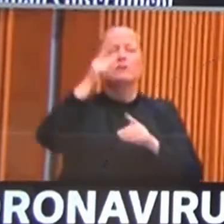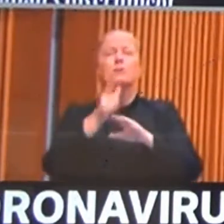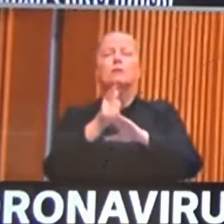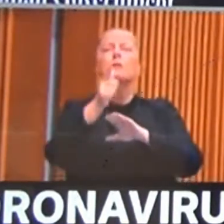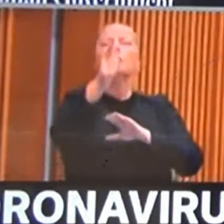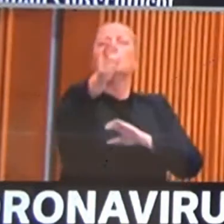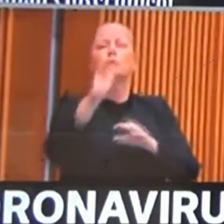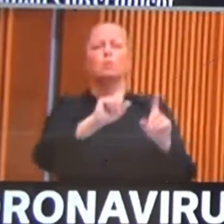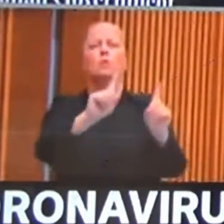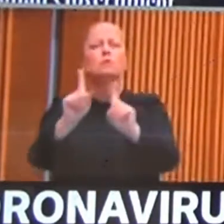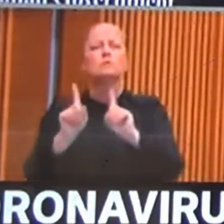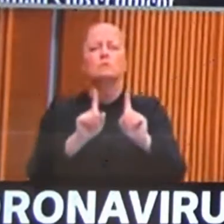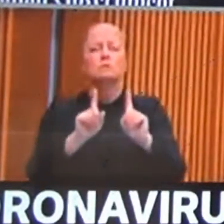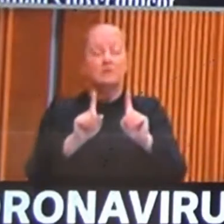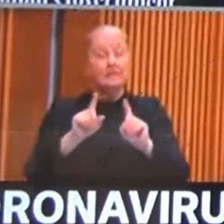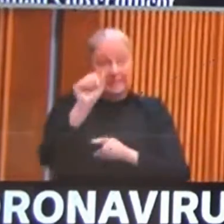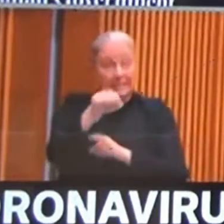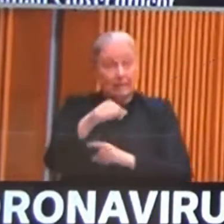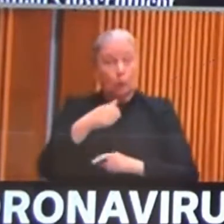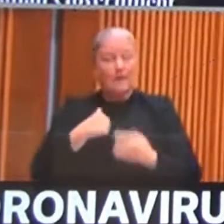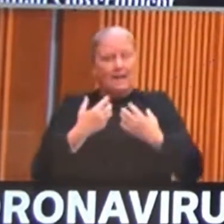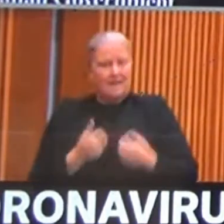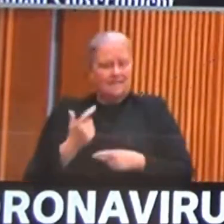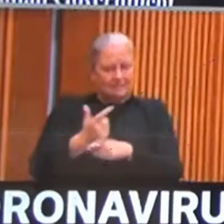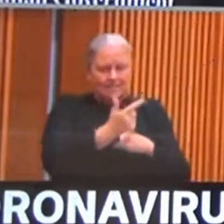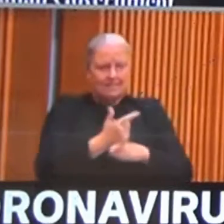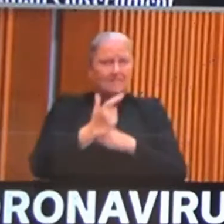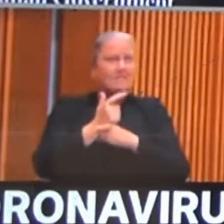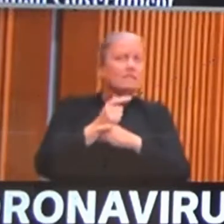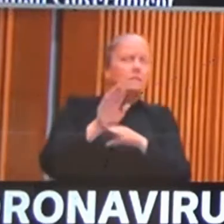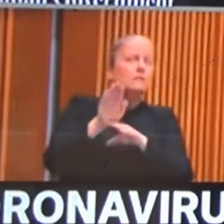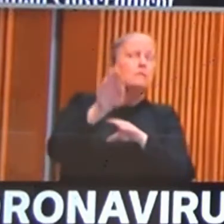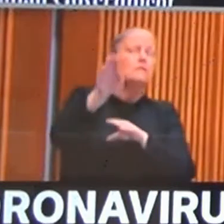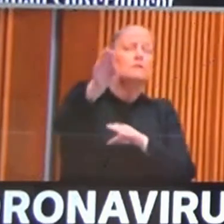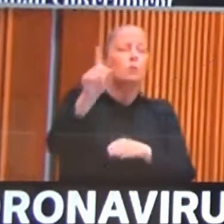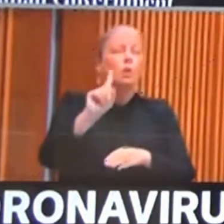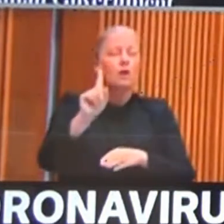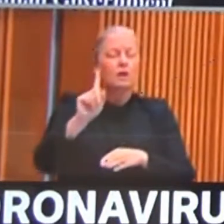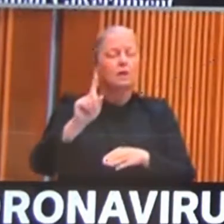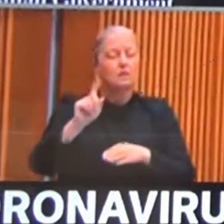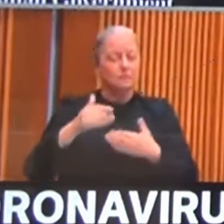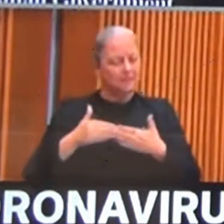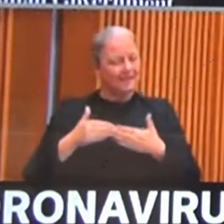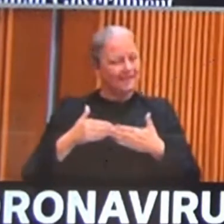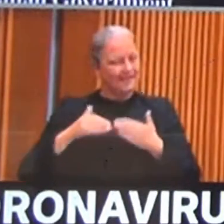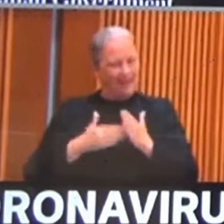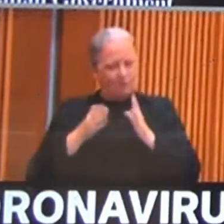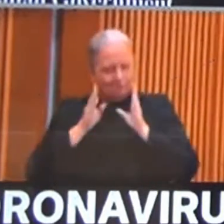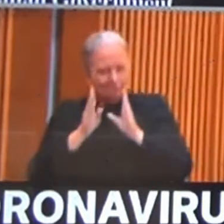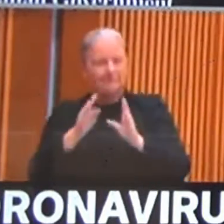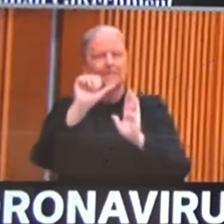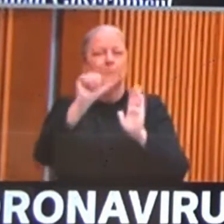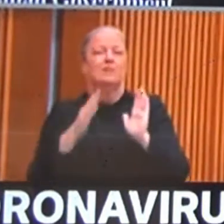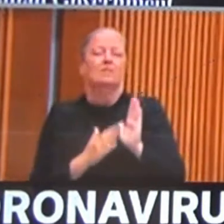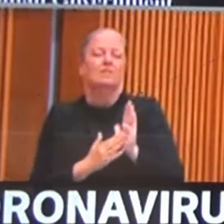beyond, but we are very clear that we believe that this is a 6-month process. That doesn't mean all the restrictions will be in place,